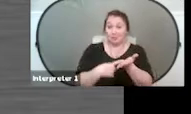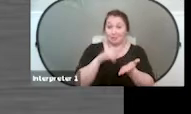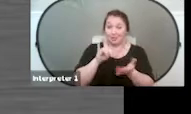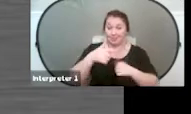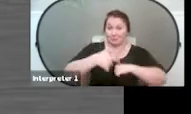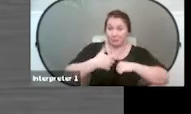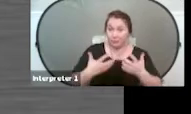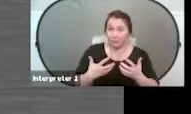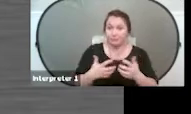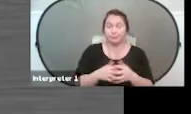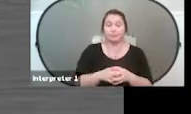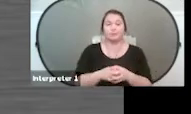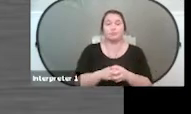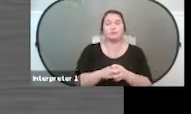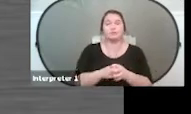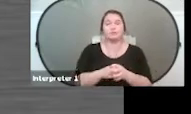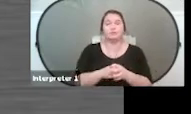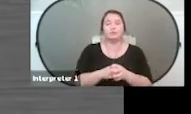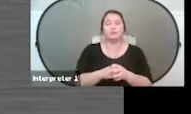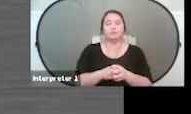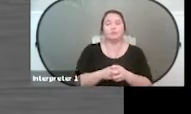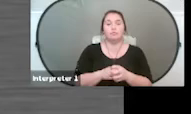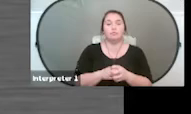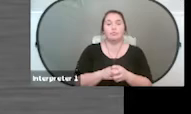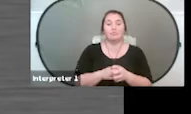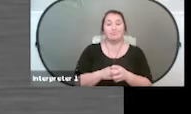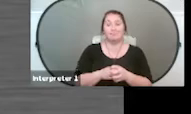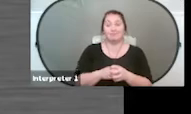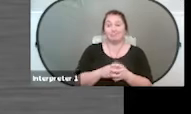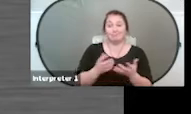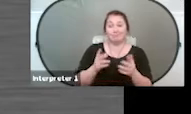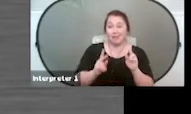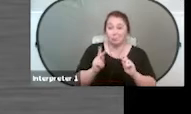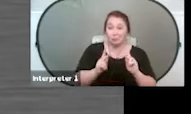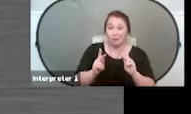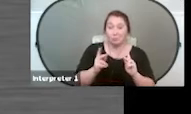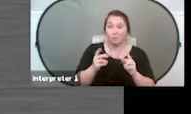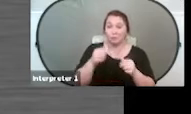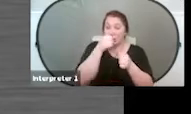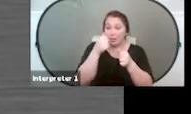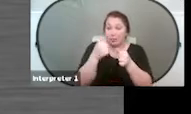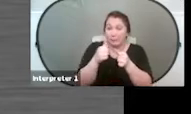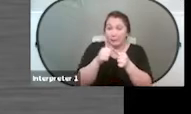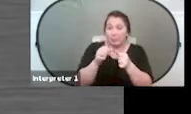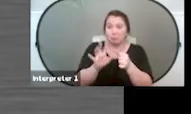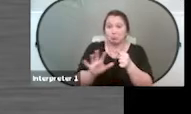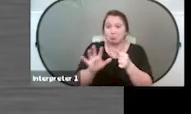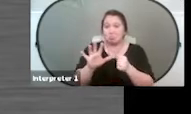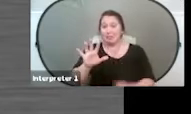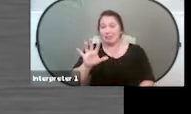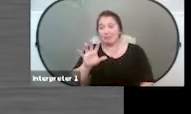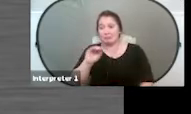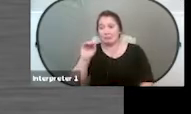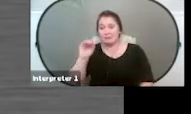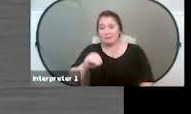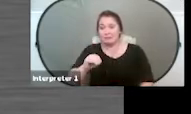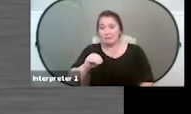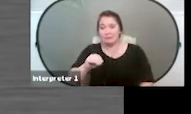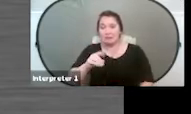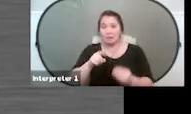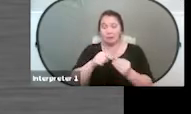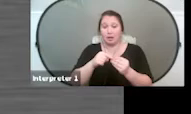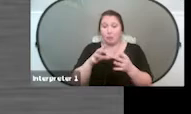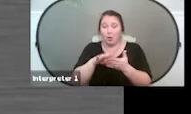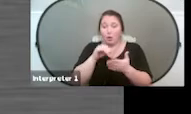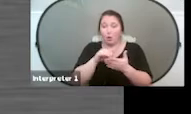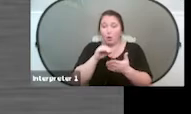was that we only retain about 5% of what we learn through lecture.